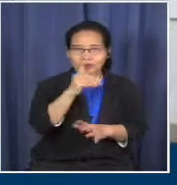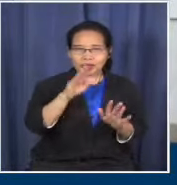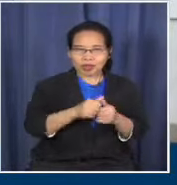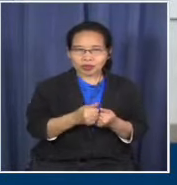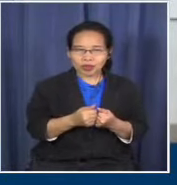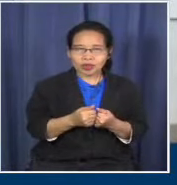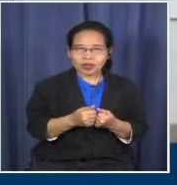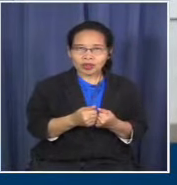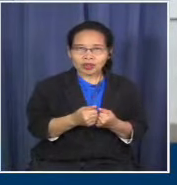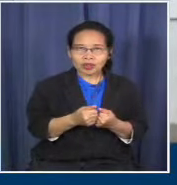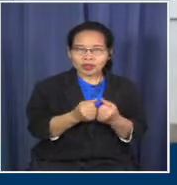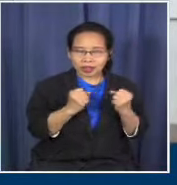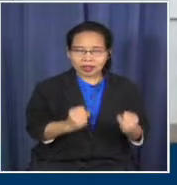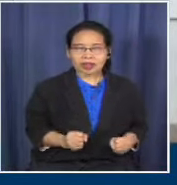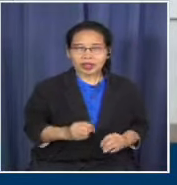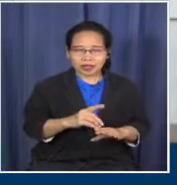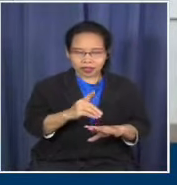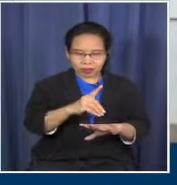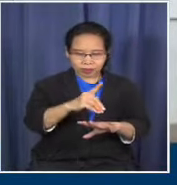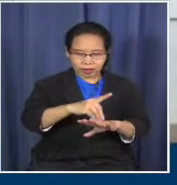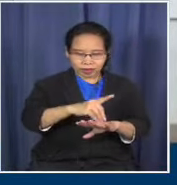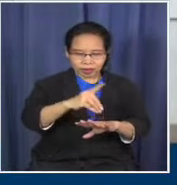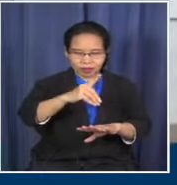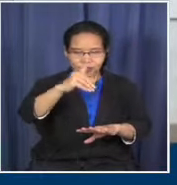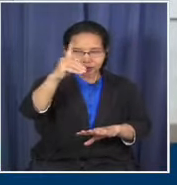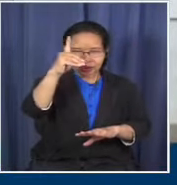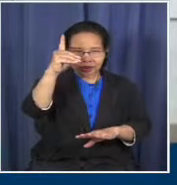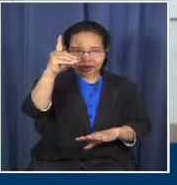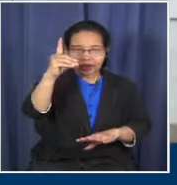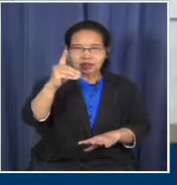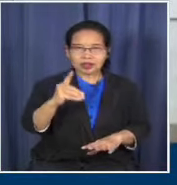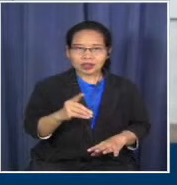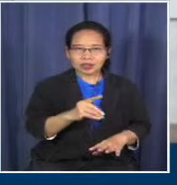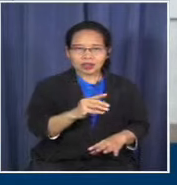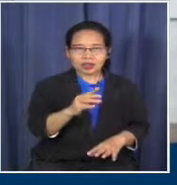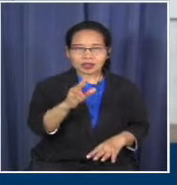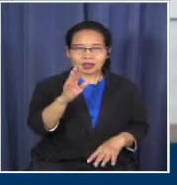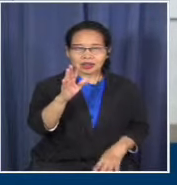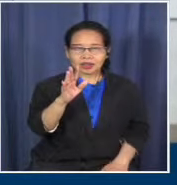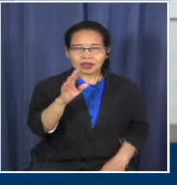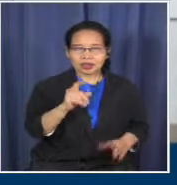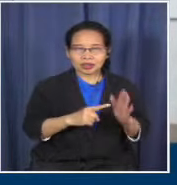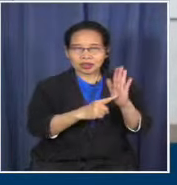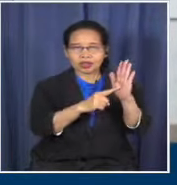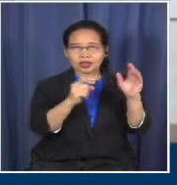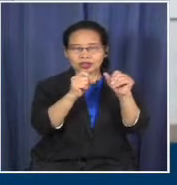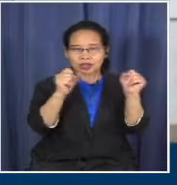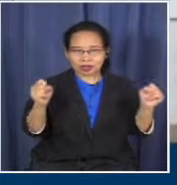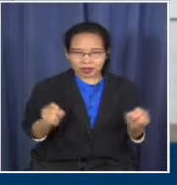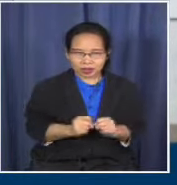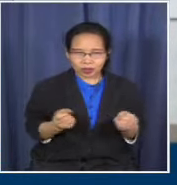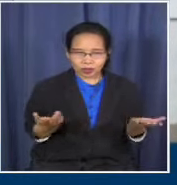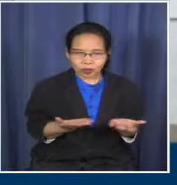what composes a diamond? How did diamond come about? Let us show that on the screen.